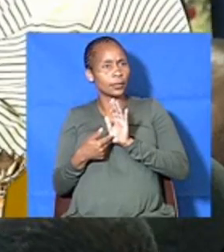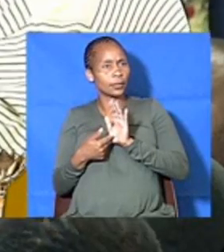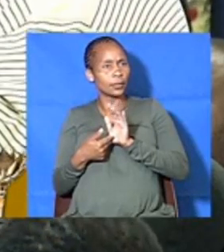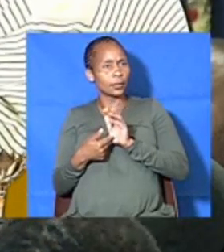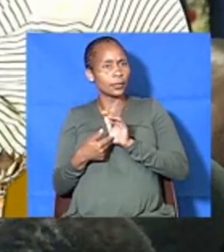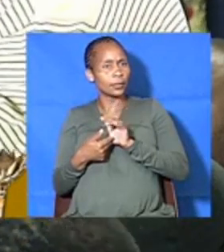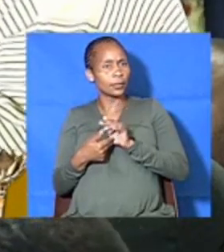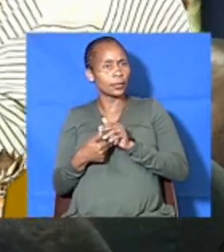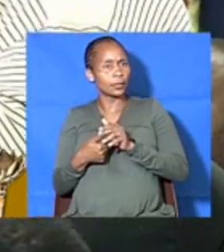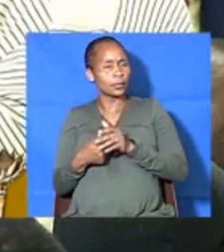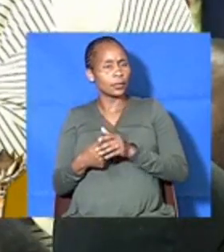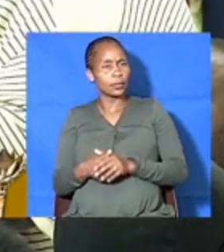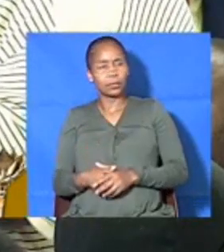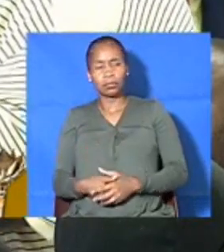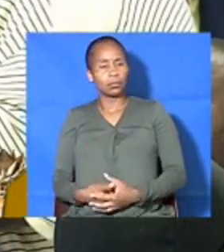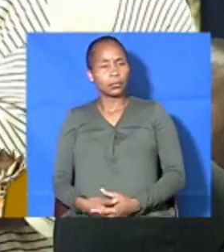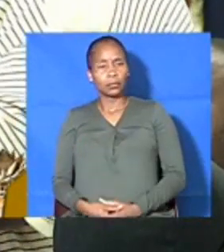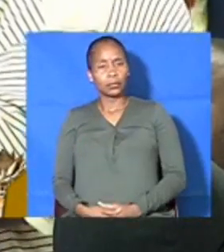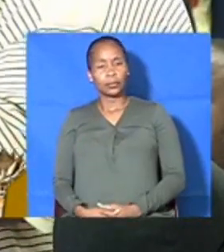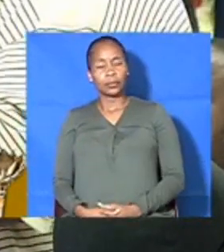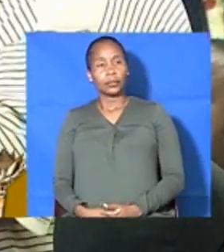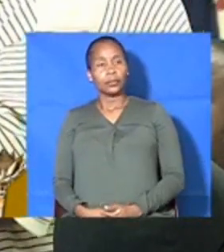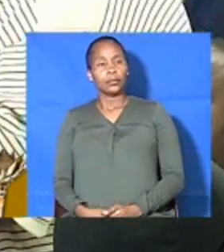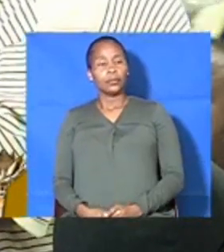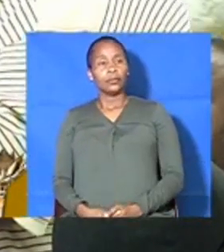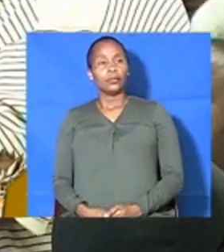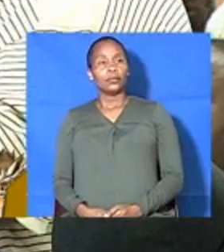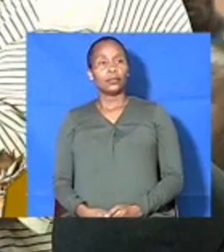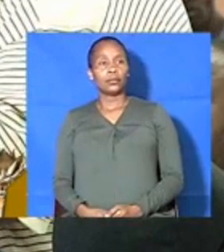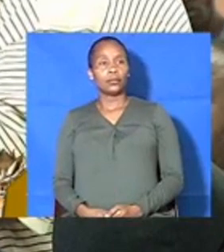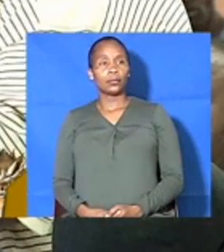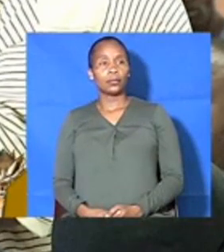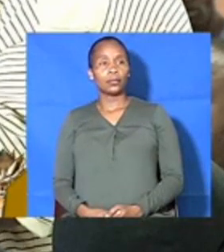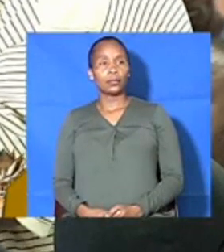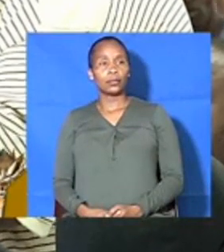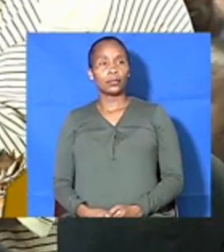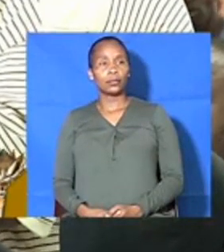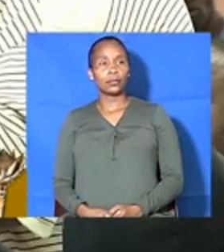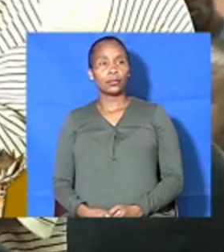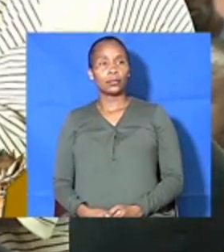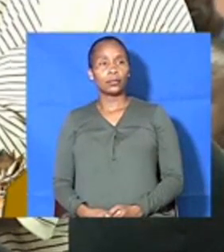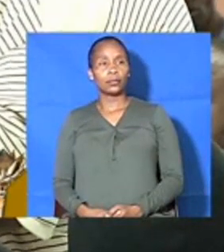I'm a government employee of the Department of Health.